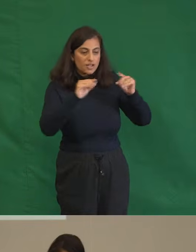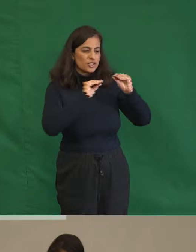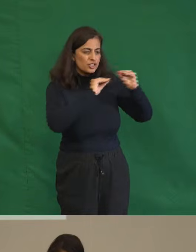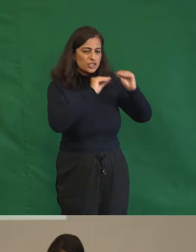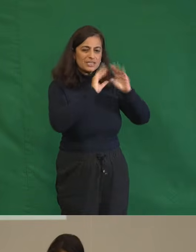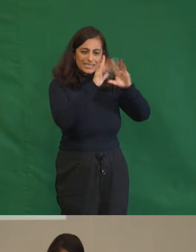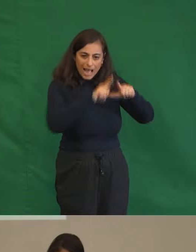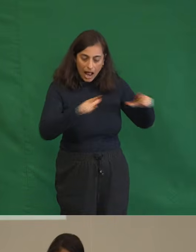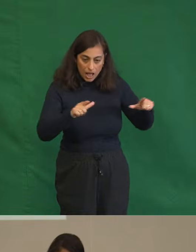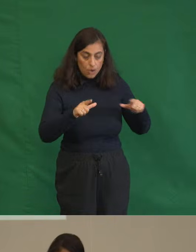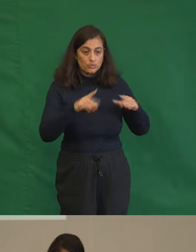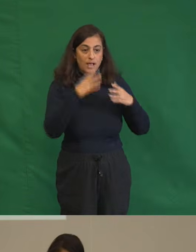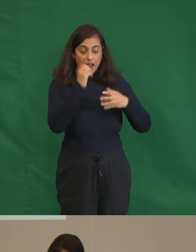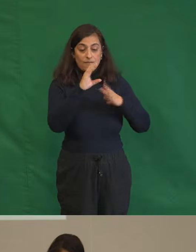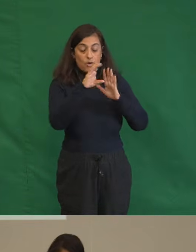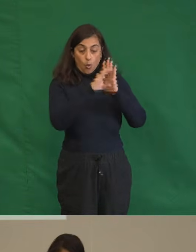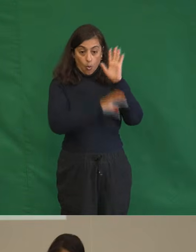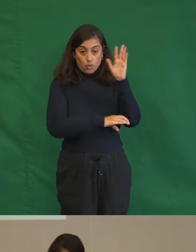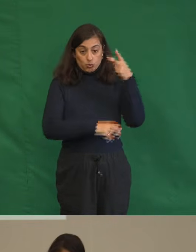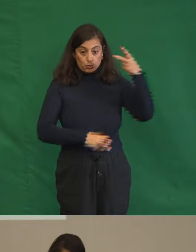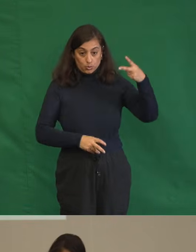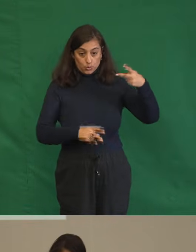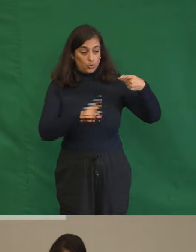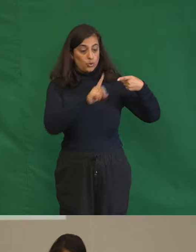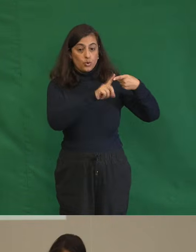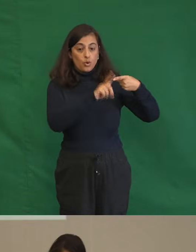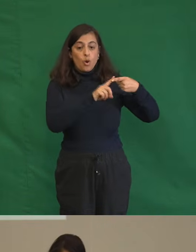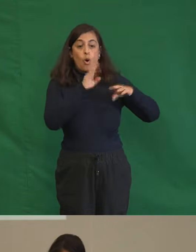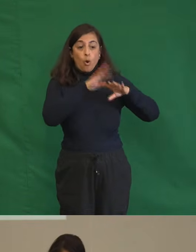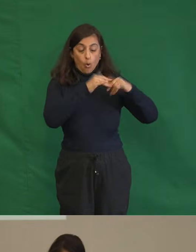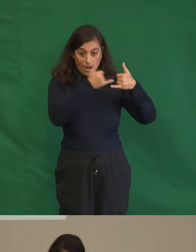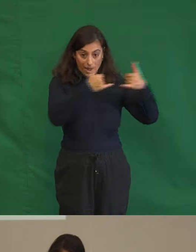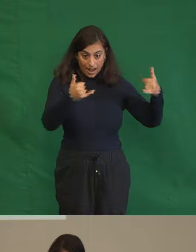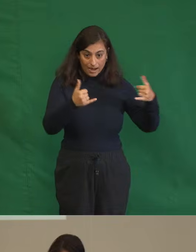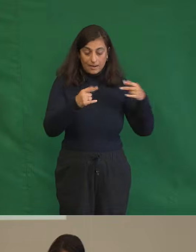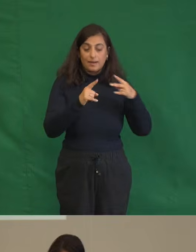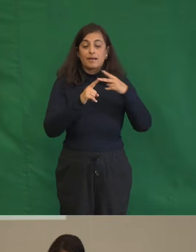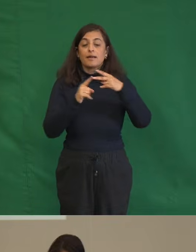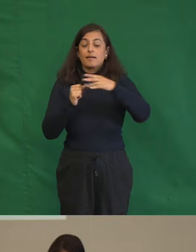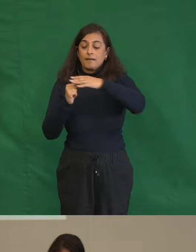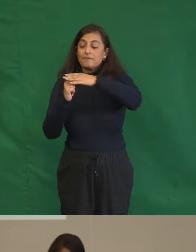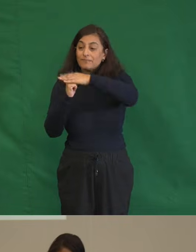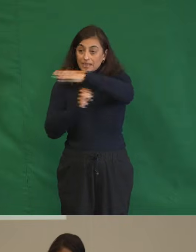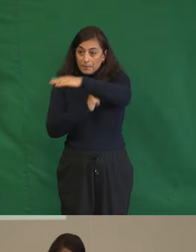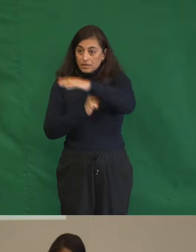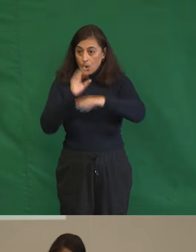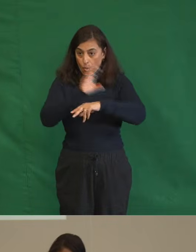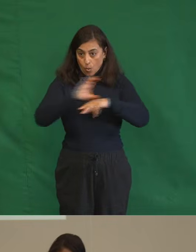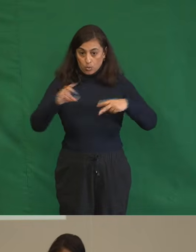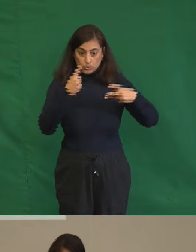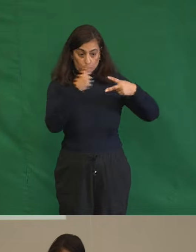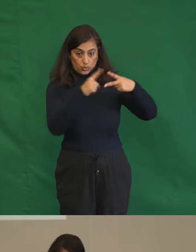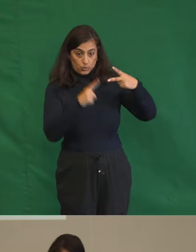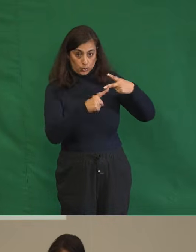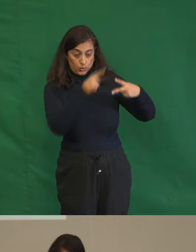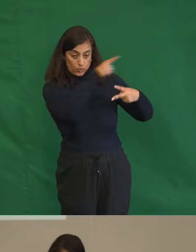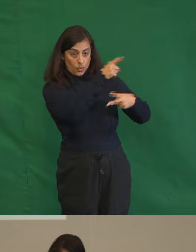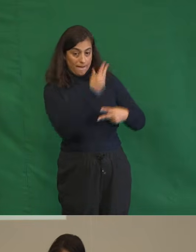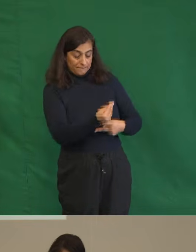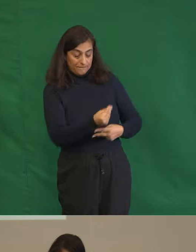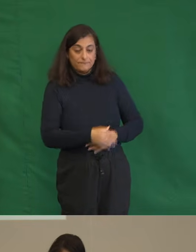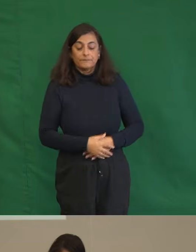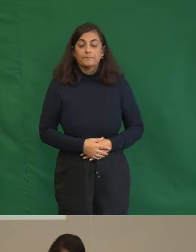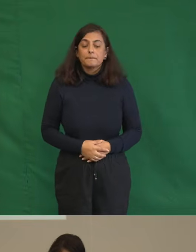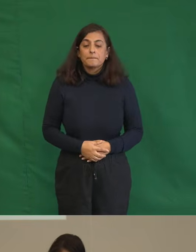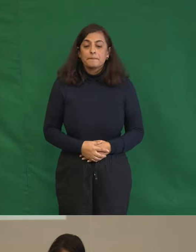OFC, Online Fundamental Course, and LOLD, Language of Learning and Teaching. So most of my questions will be coming from